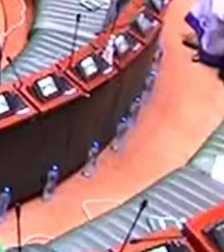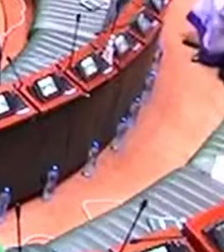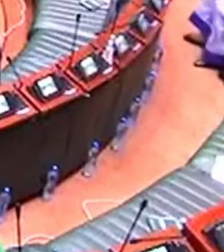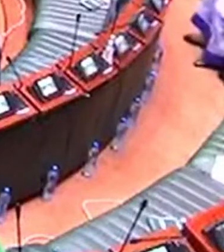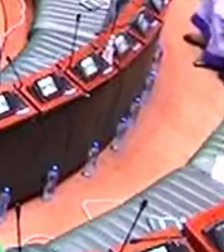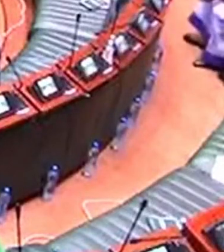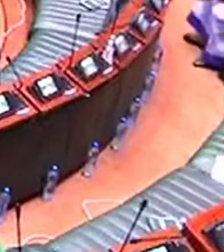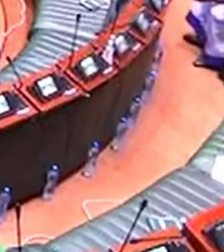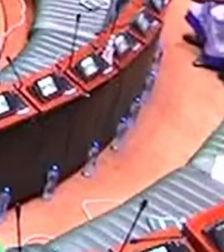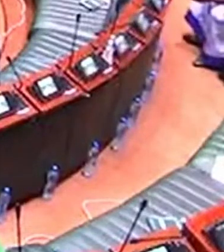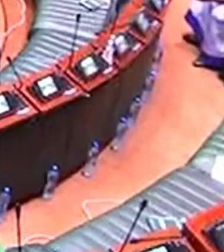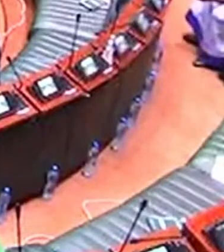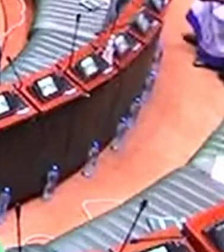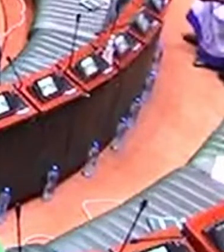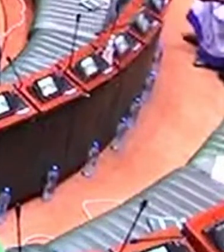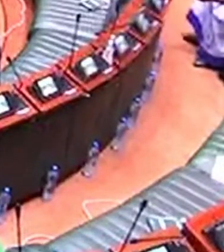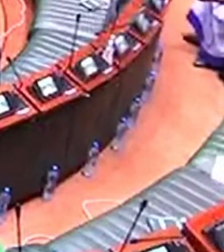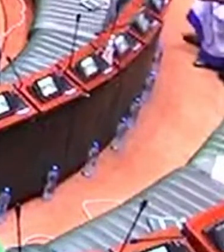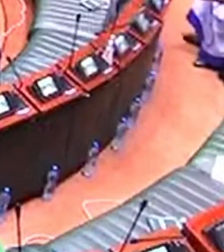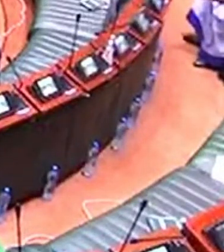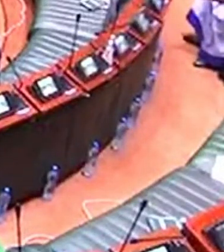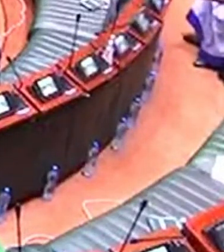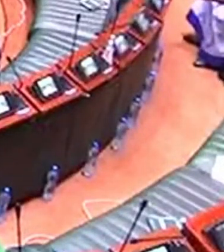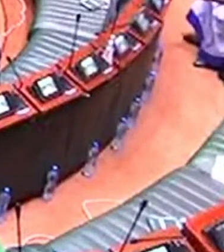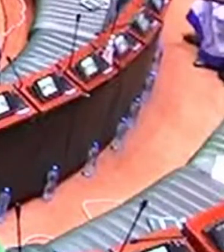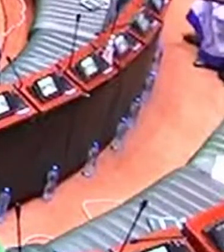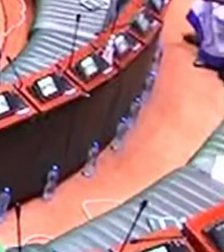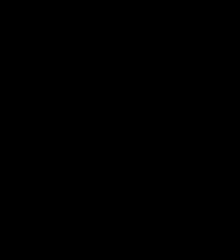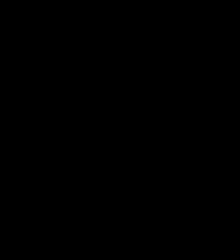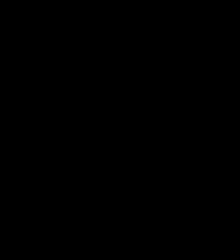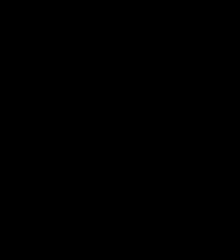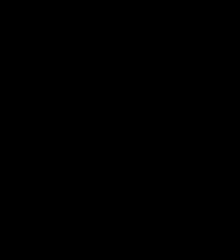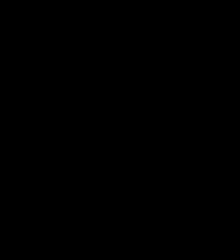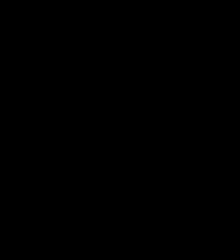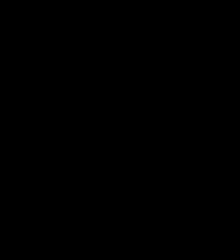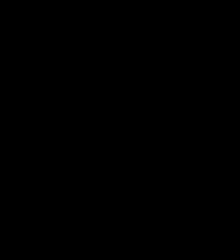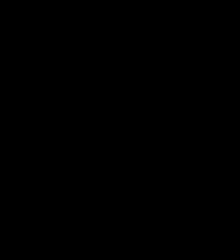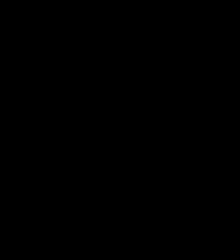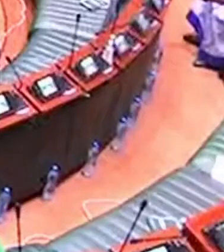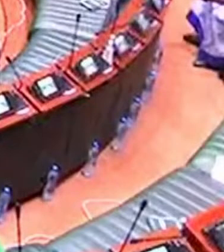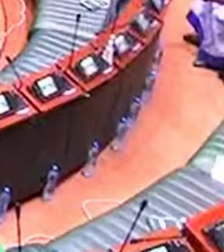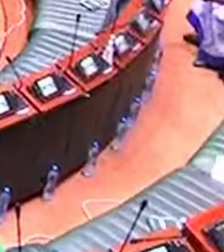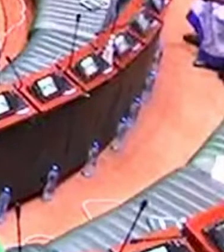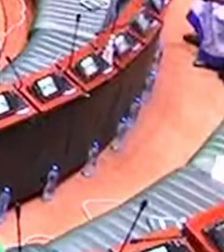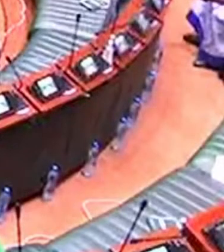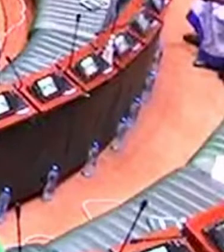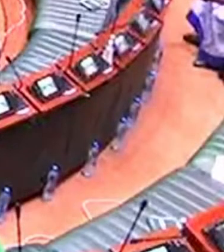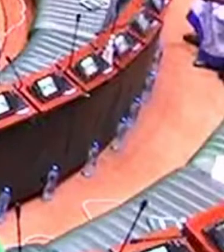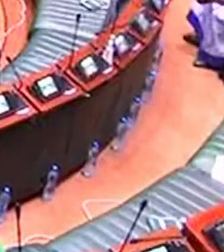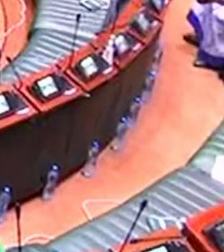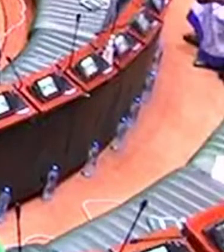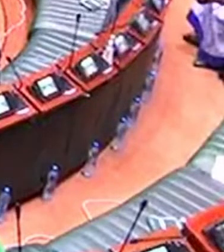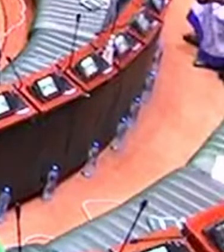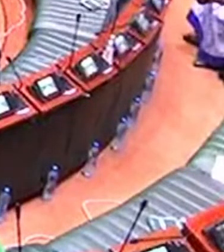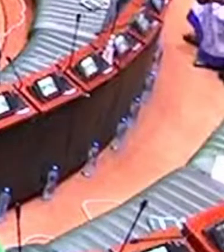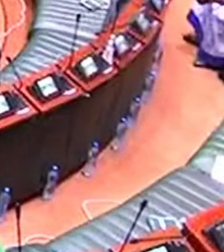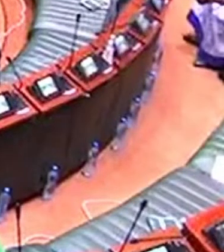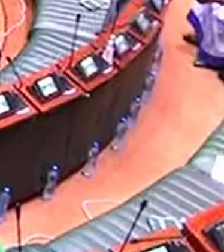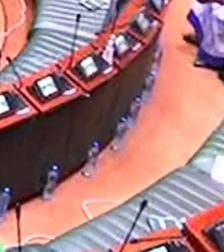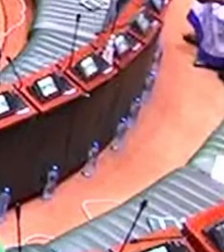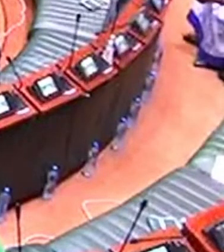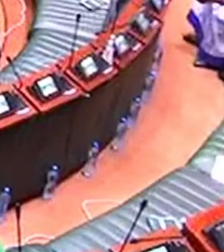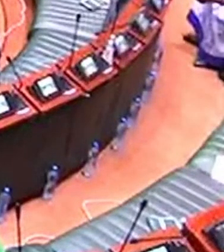has yet to be formed before business of the House continues, and now the bill for members of